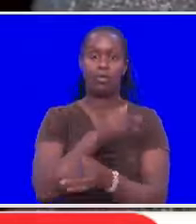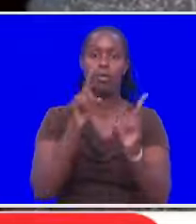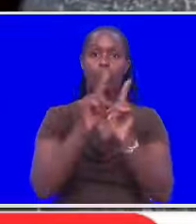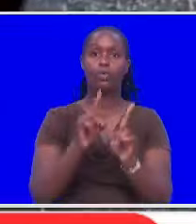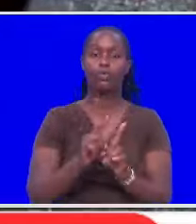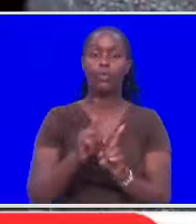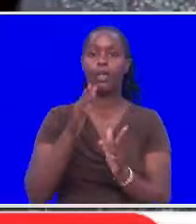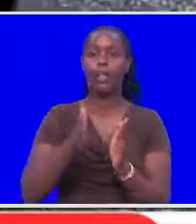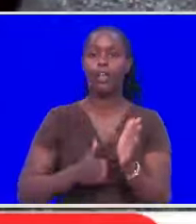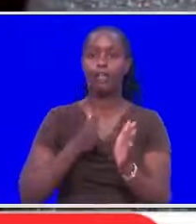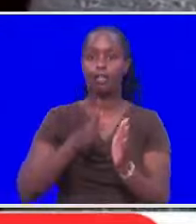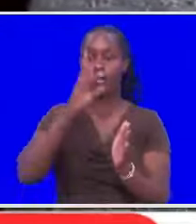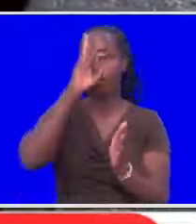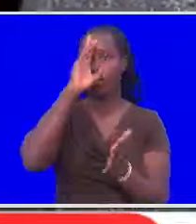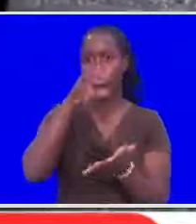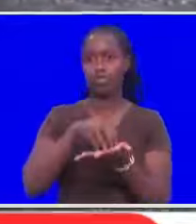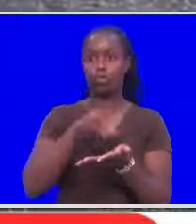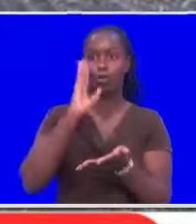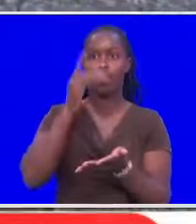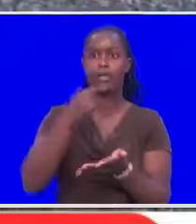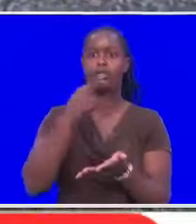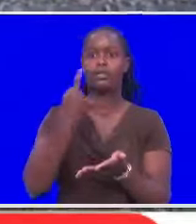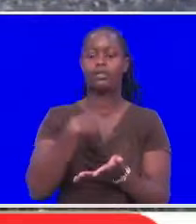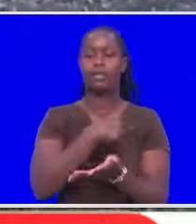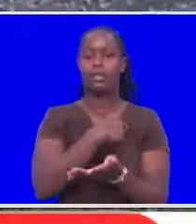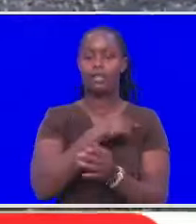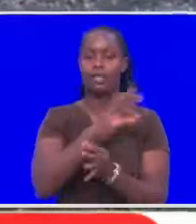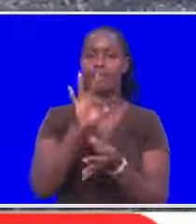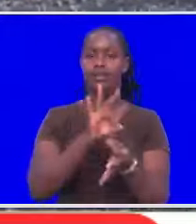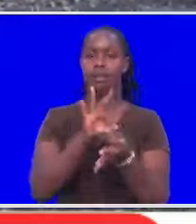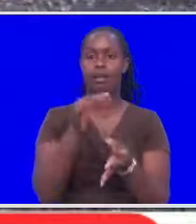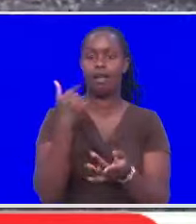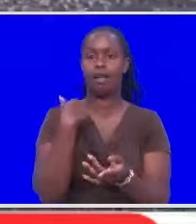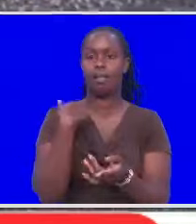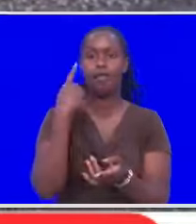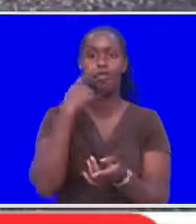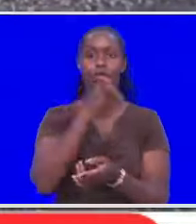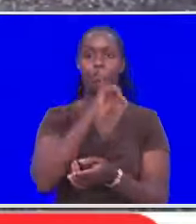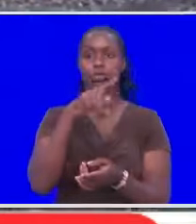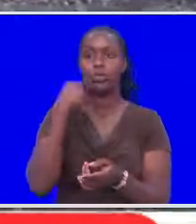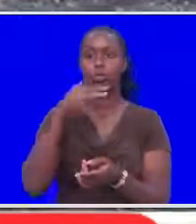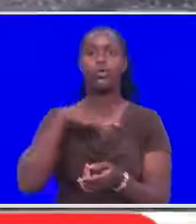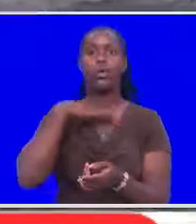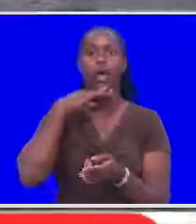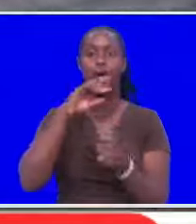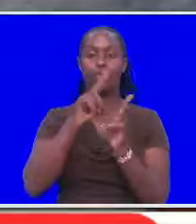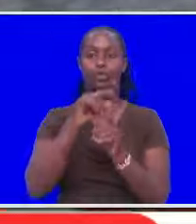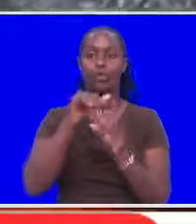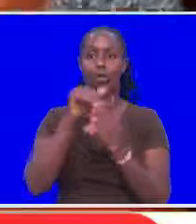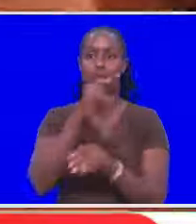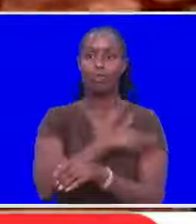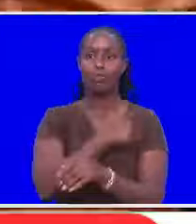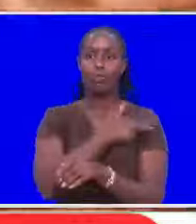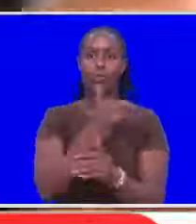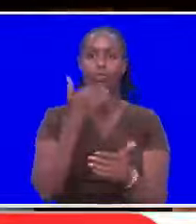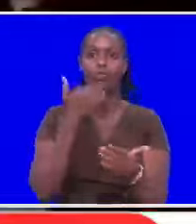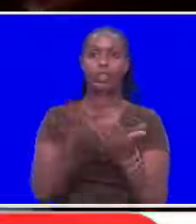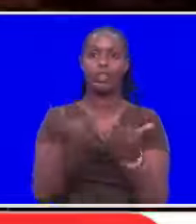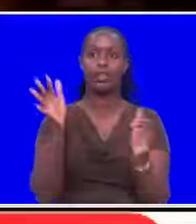Police Station to know the exact number of those who are dead and those who are in the hospital. Thank you. Yeah. All right. Thank you very much, madam, for your